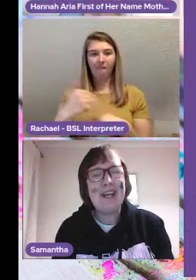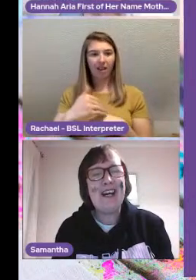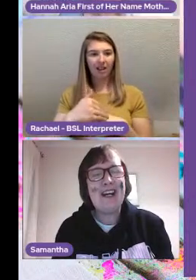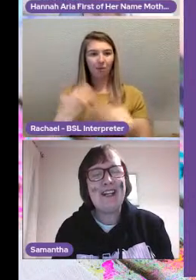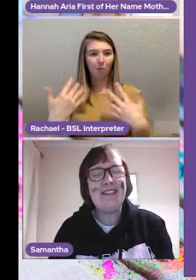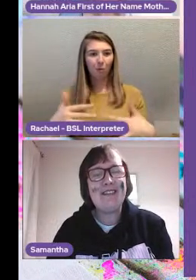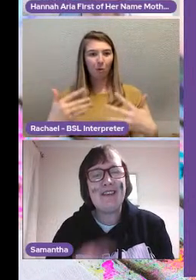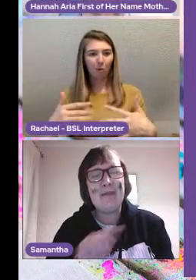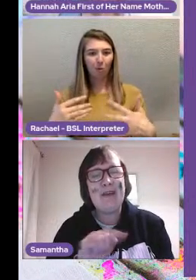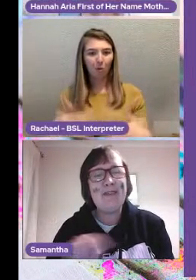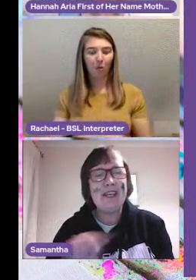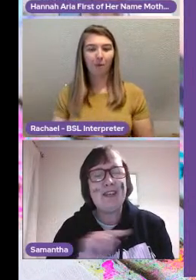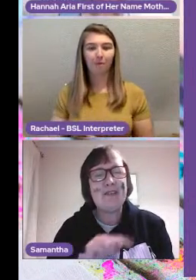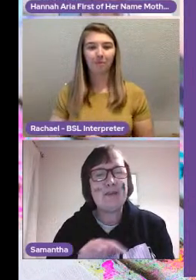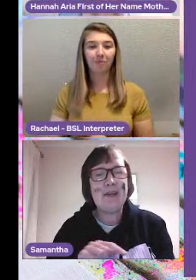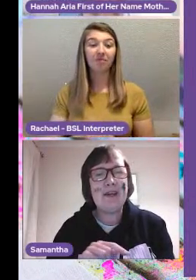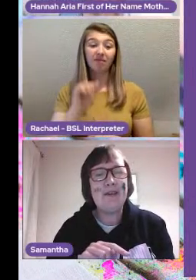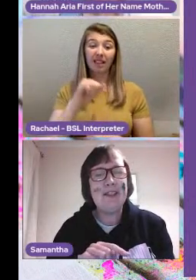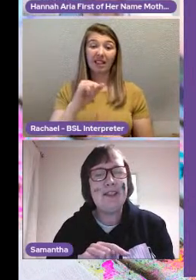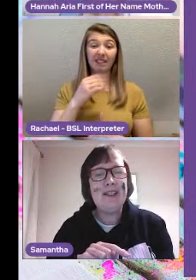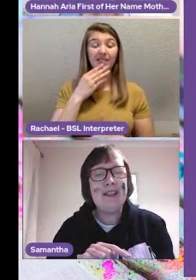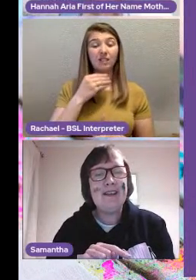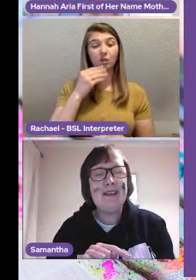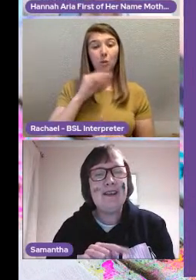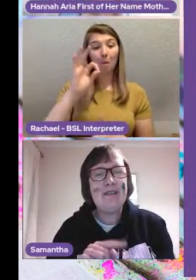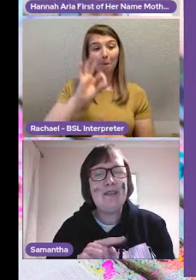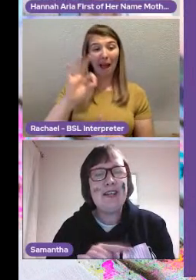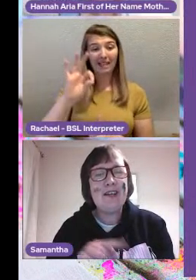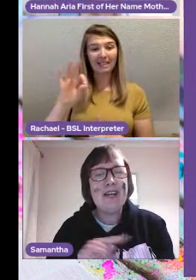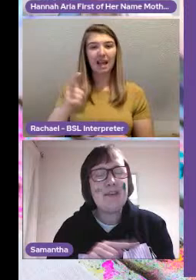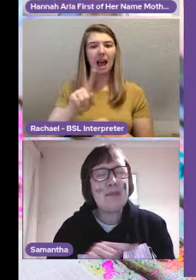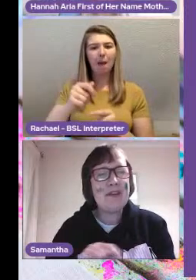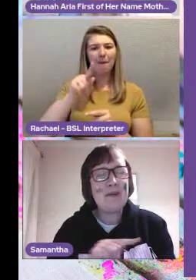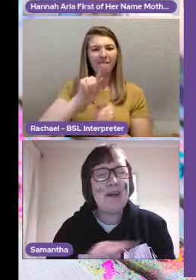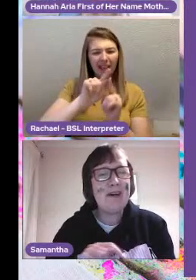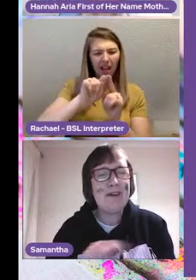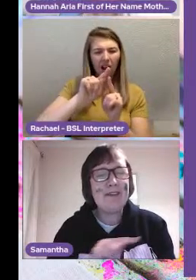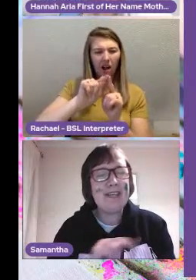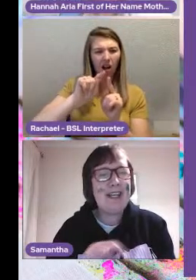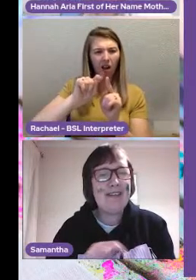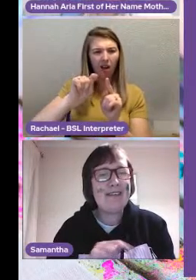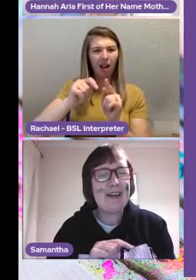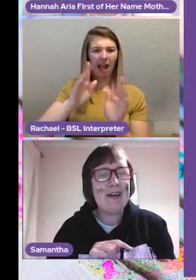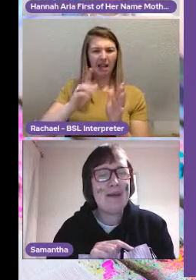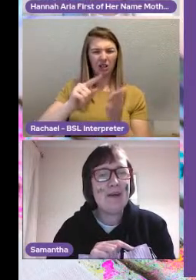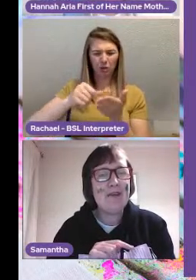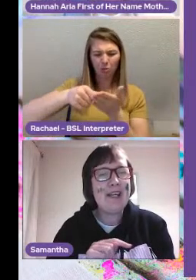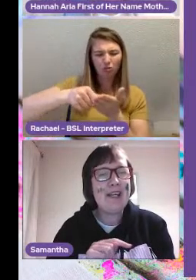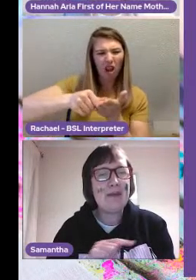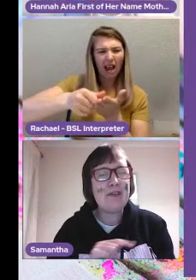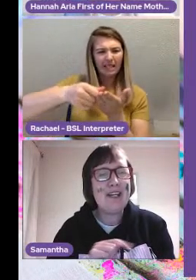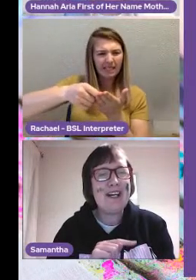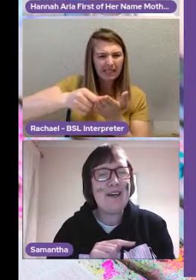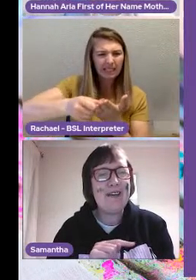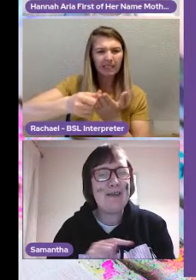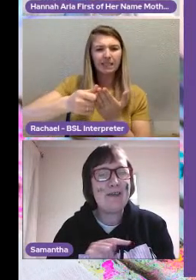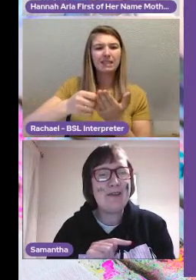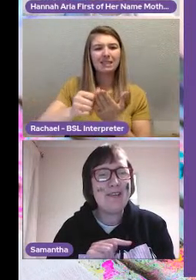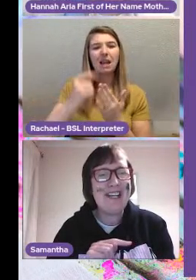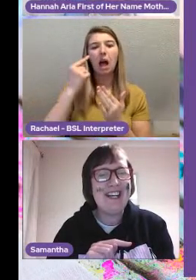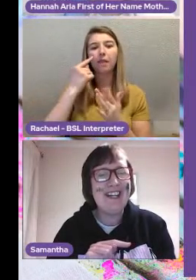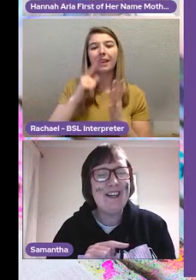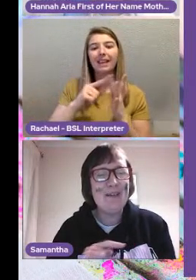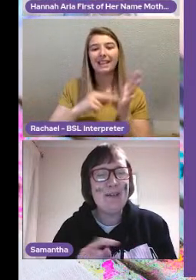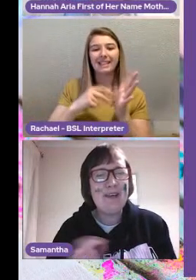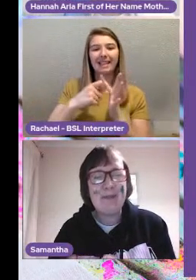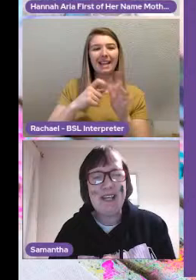pencil, and my finger as well. The finger, you had to press quite hard to get it to go. I think the ink was drying out as I was